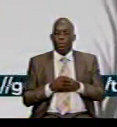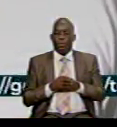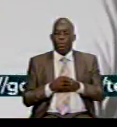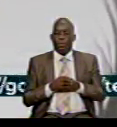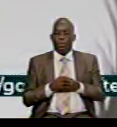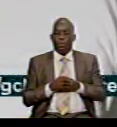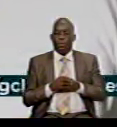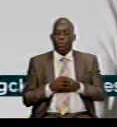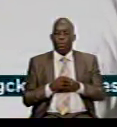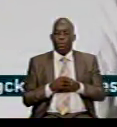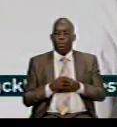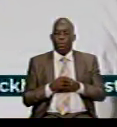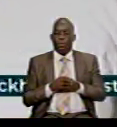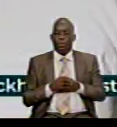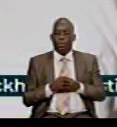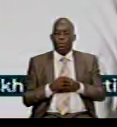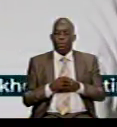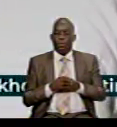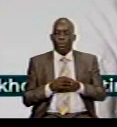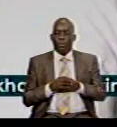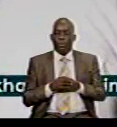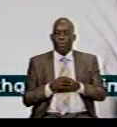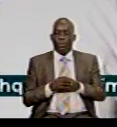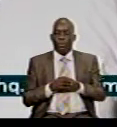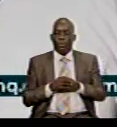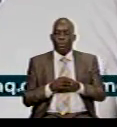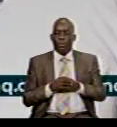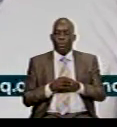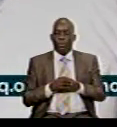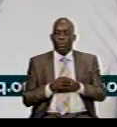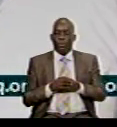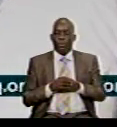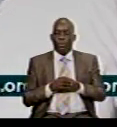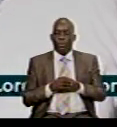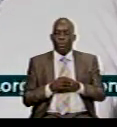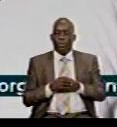I'm Brazakos from Braminda town.